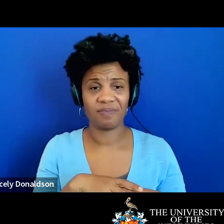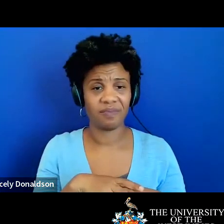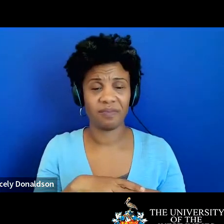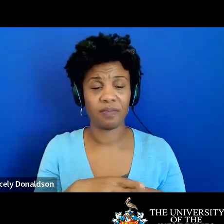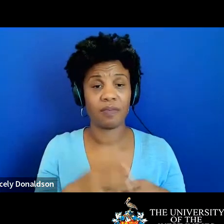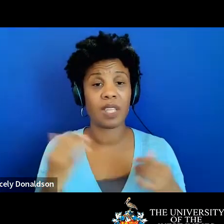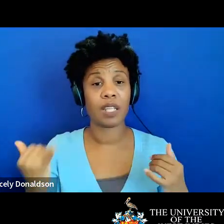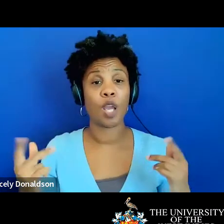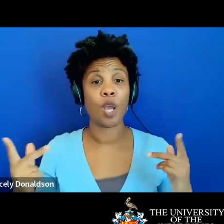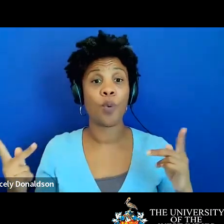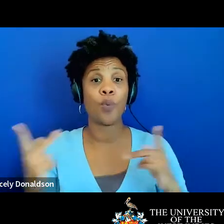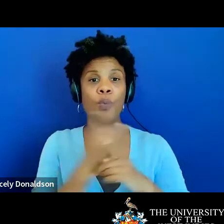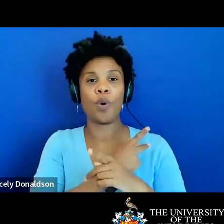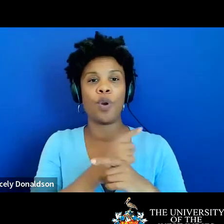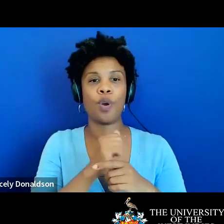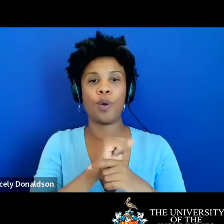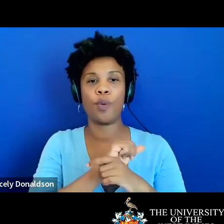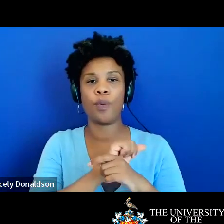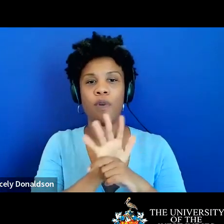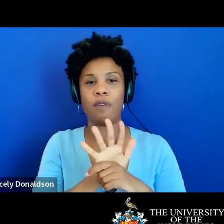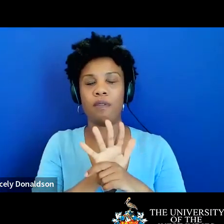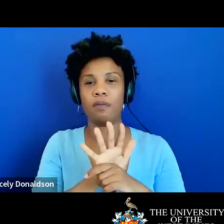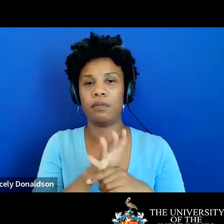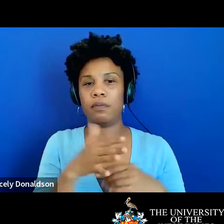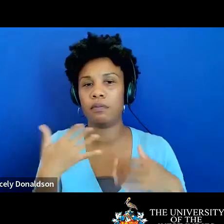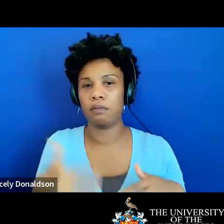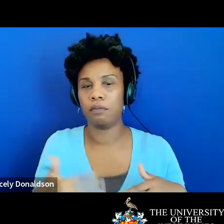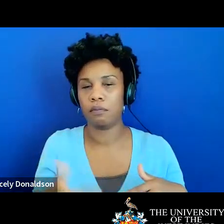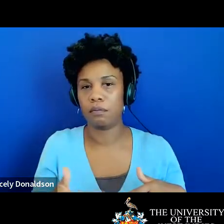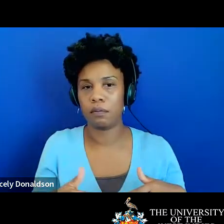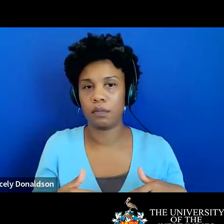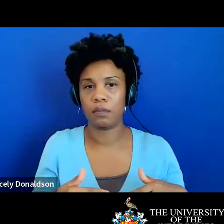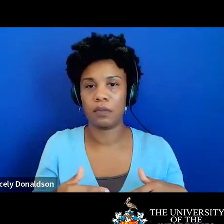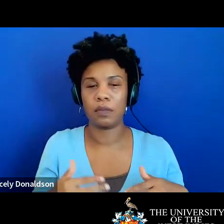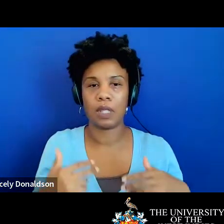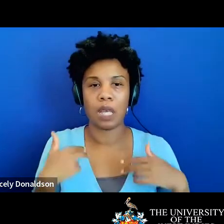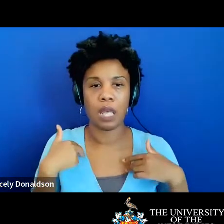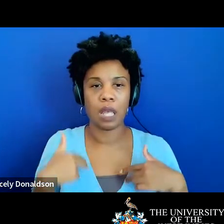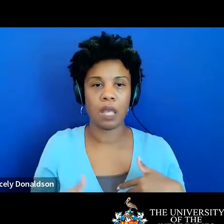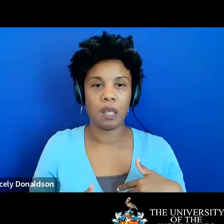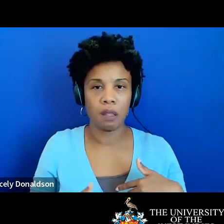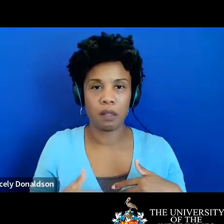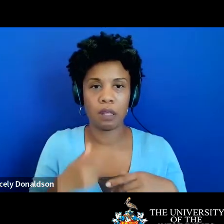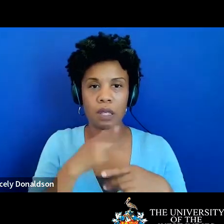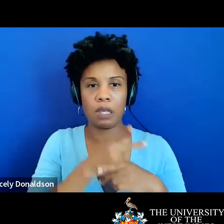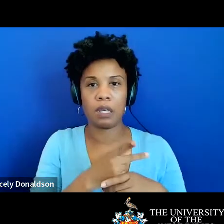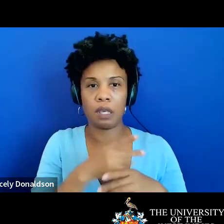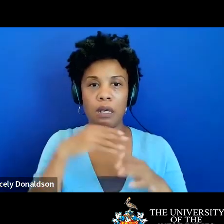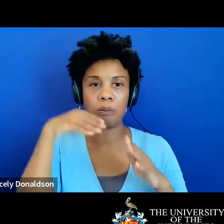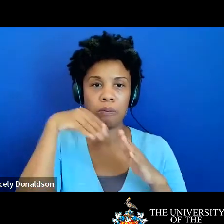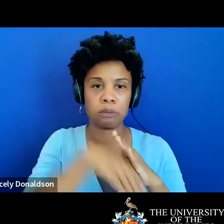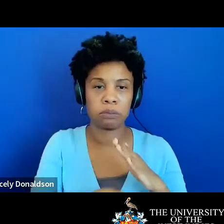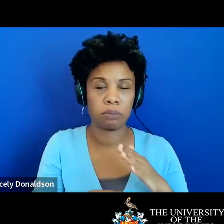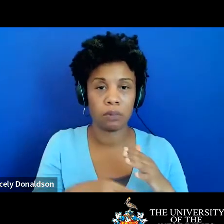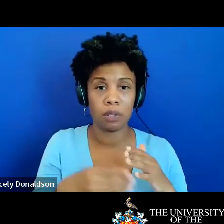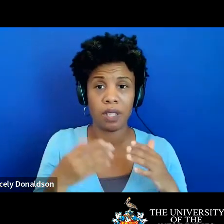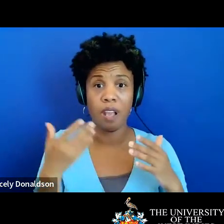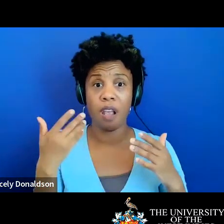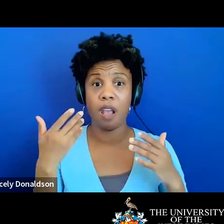hamstrung the health sector, which was already failing to meet the needs of those it was designed to